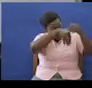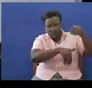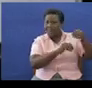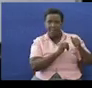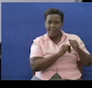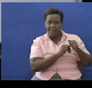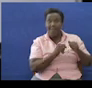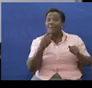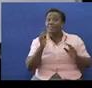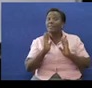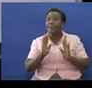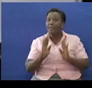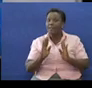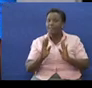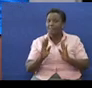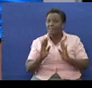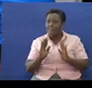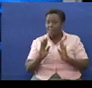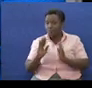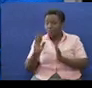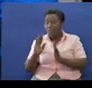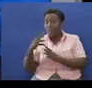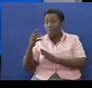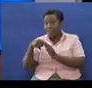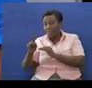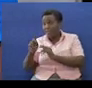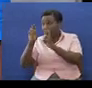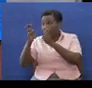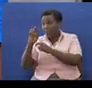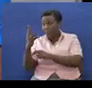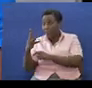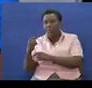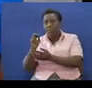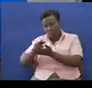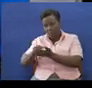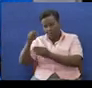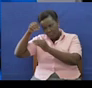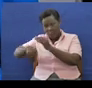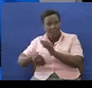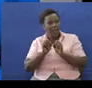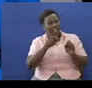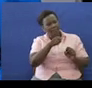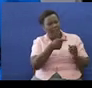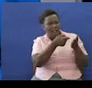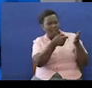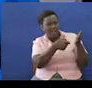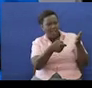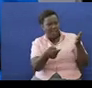of a particular area. I will not talk much of this, as I have said that you will learn it when you enter in chapter